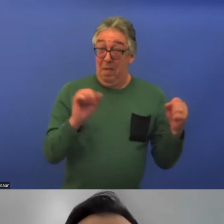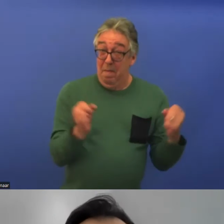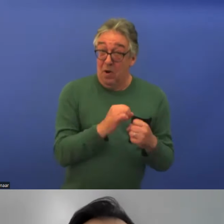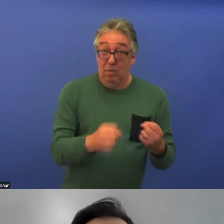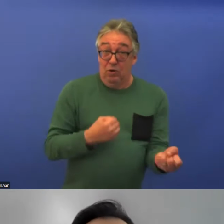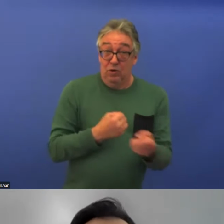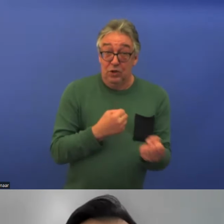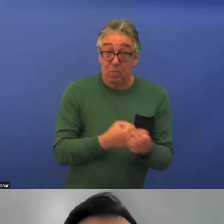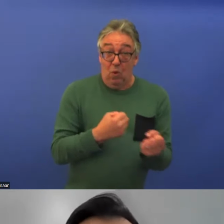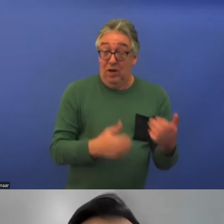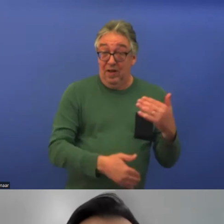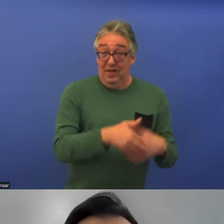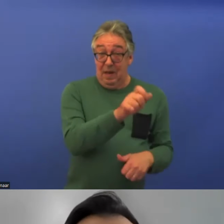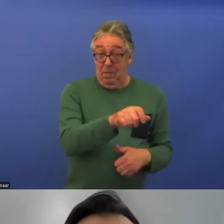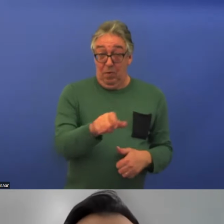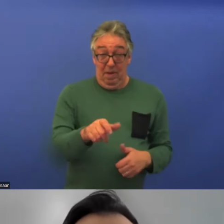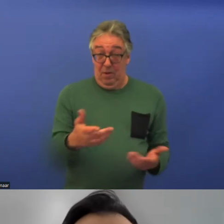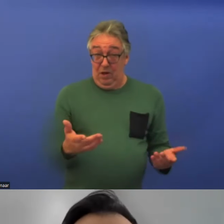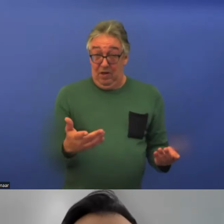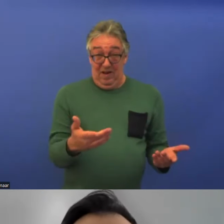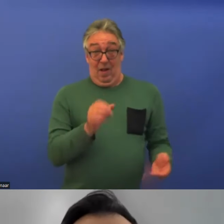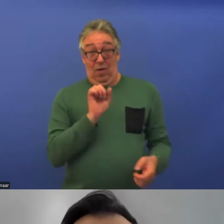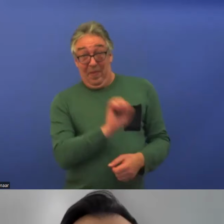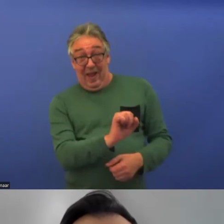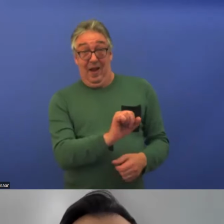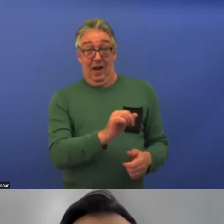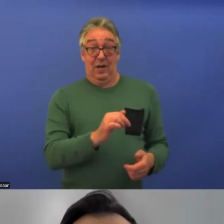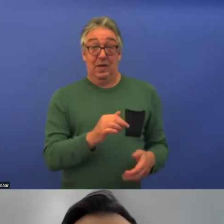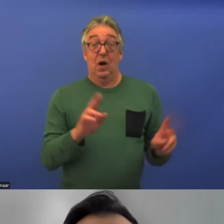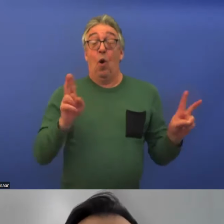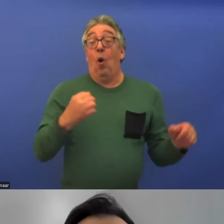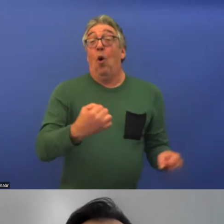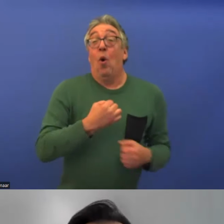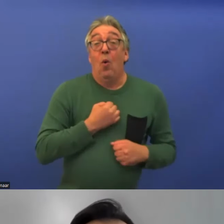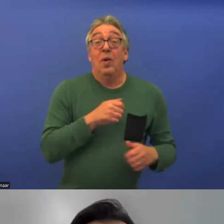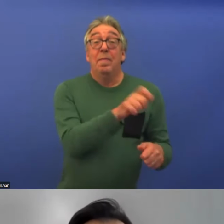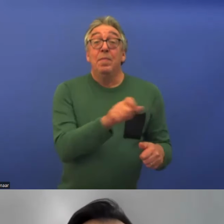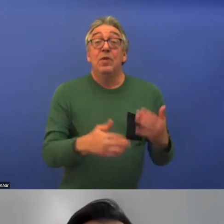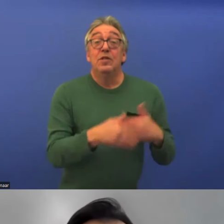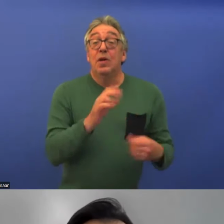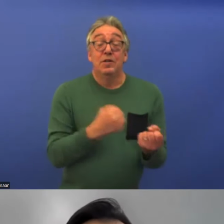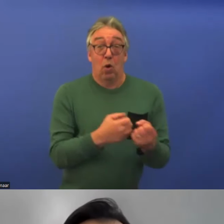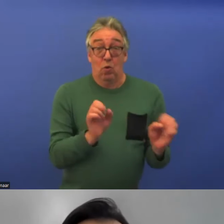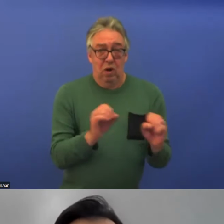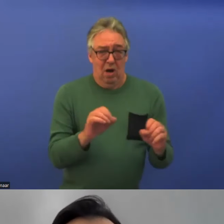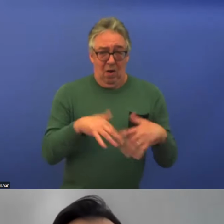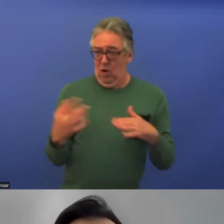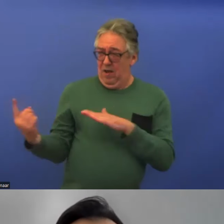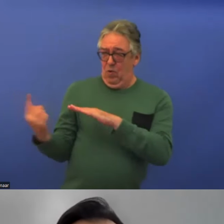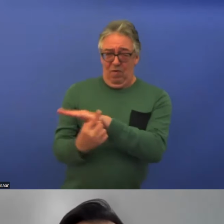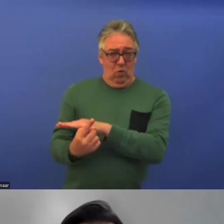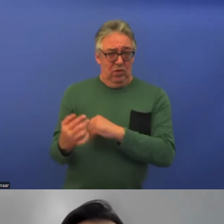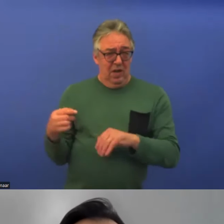it has more of an operational aspect to it, right? Maybe it would be interesting if Juan Ignacio and Peter